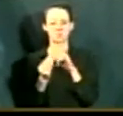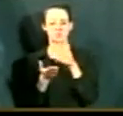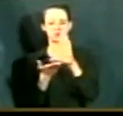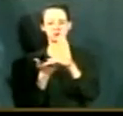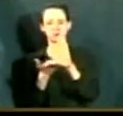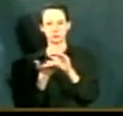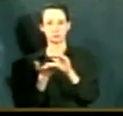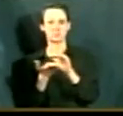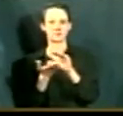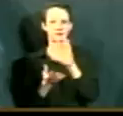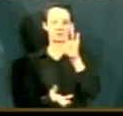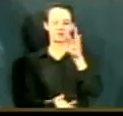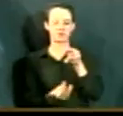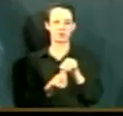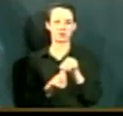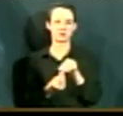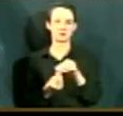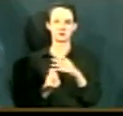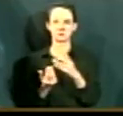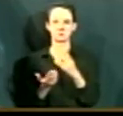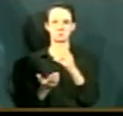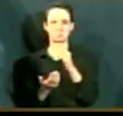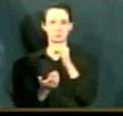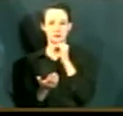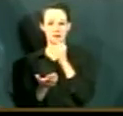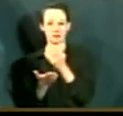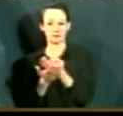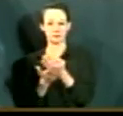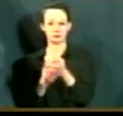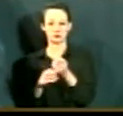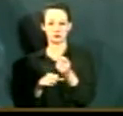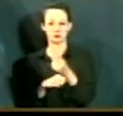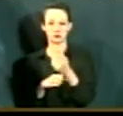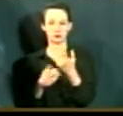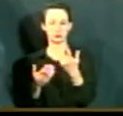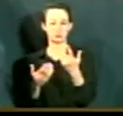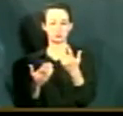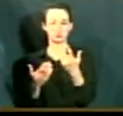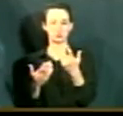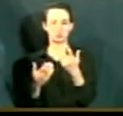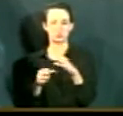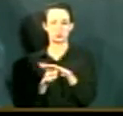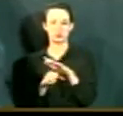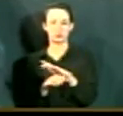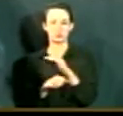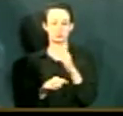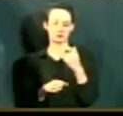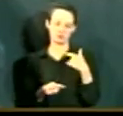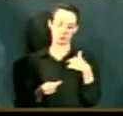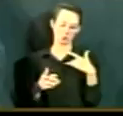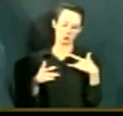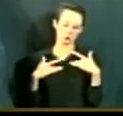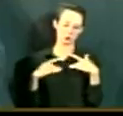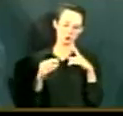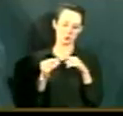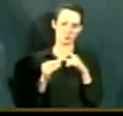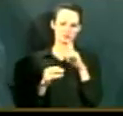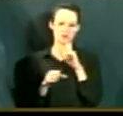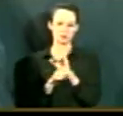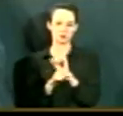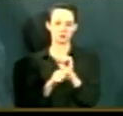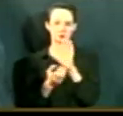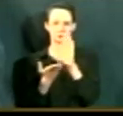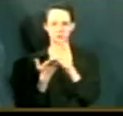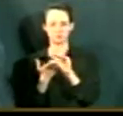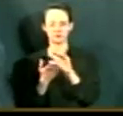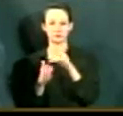costs, but we don't have any fiscal note for that, so that leads me to be concerned about an actual reduction of costs. If